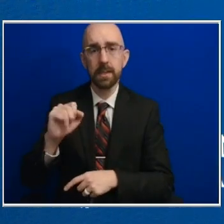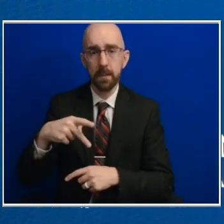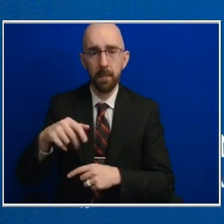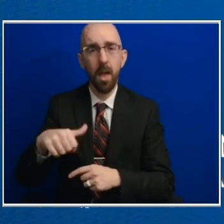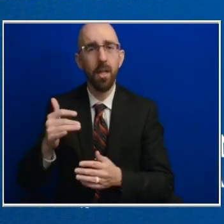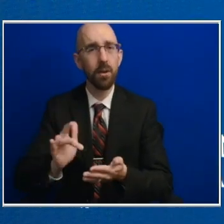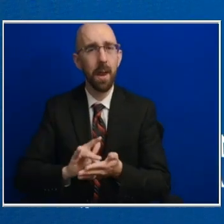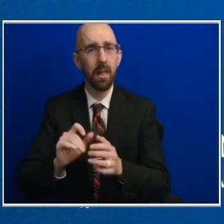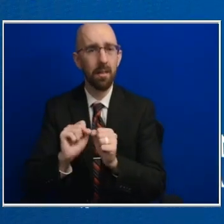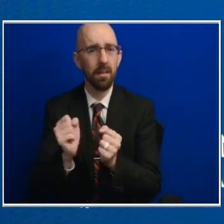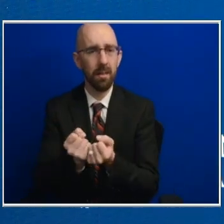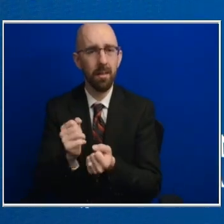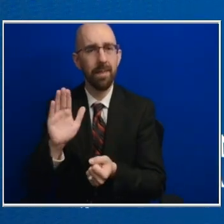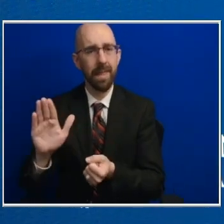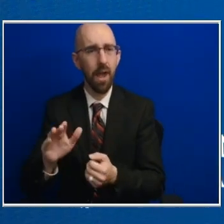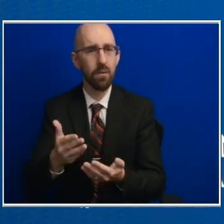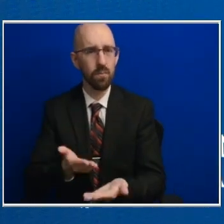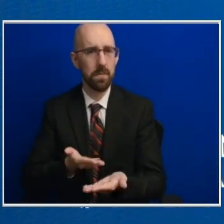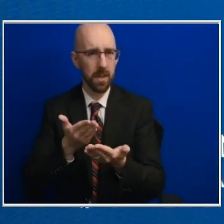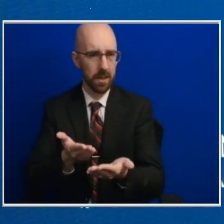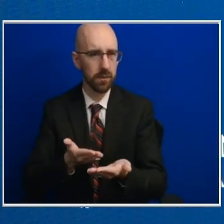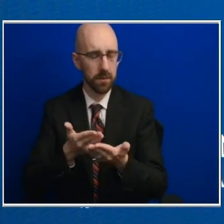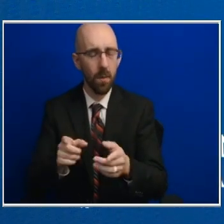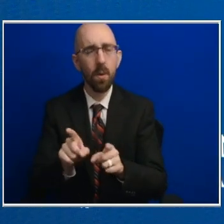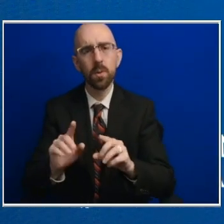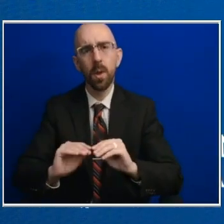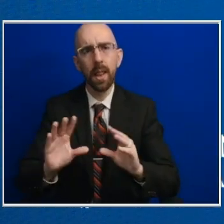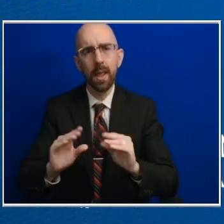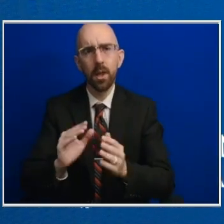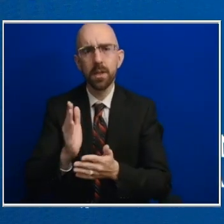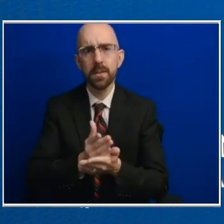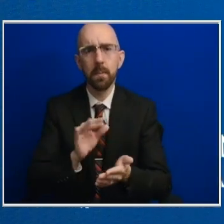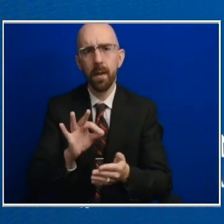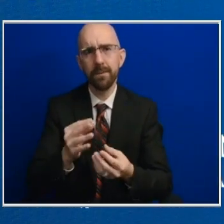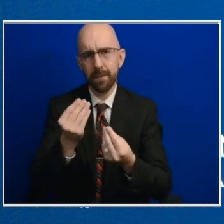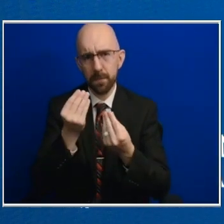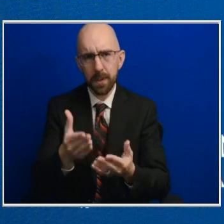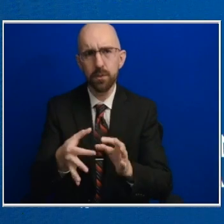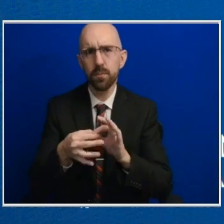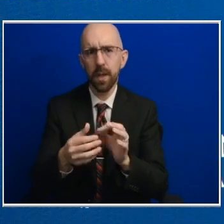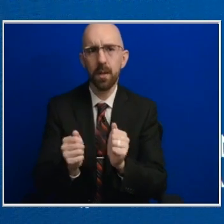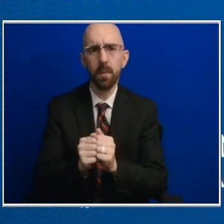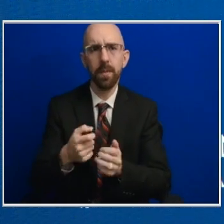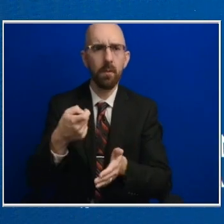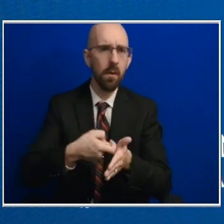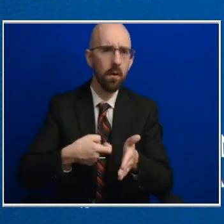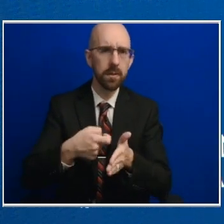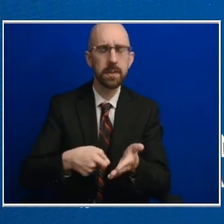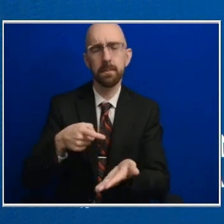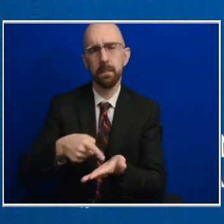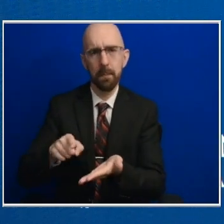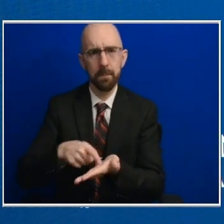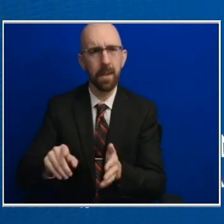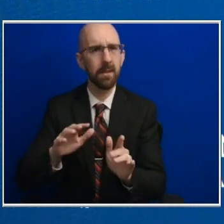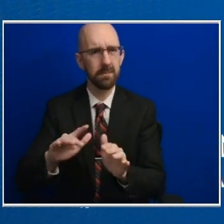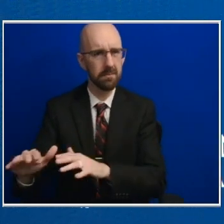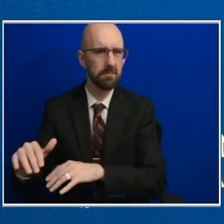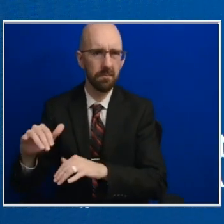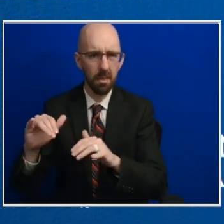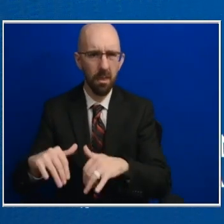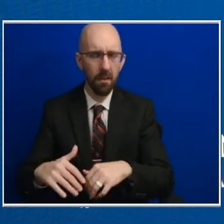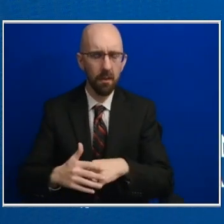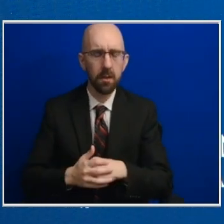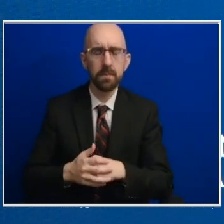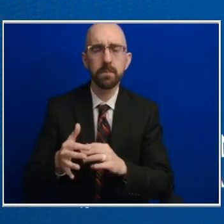their recommendations, and also try to clear up some of the other information about cost and payment and all of that stuff in regards to the